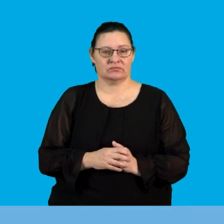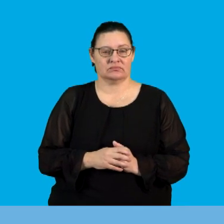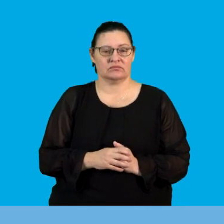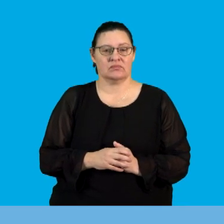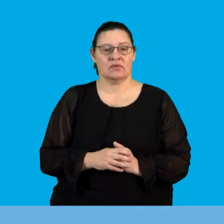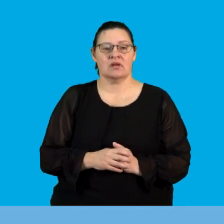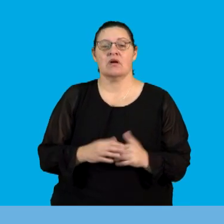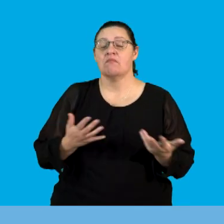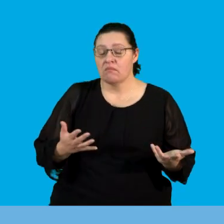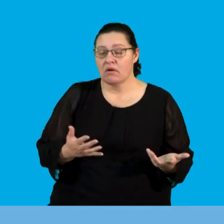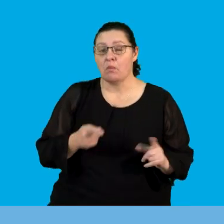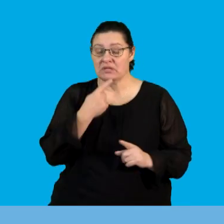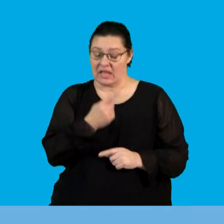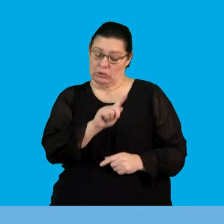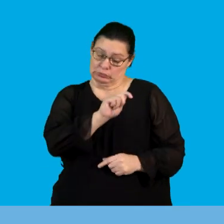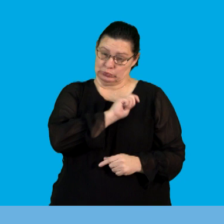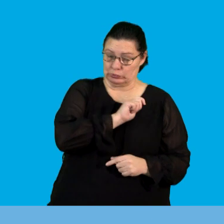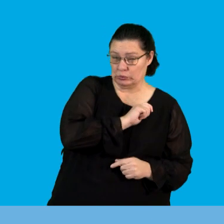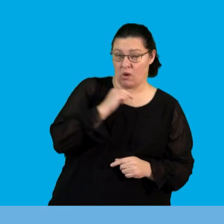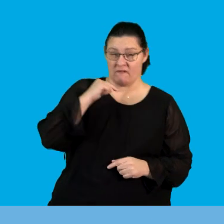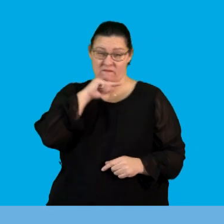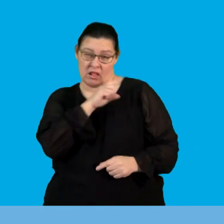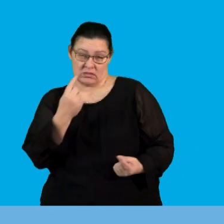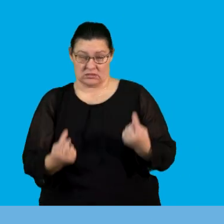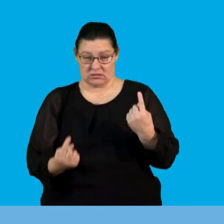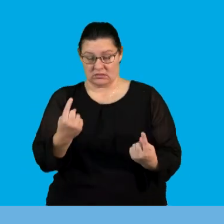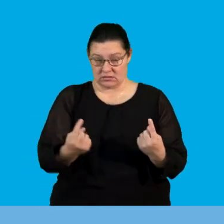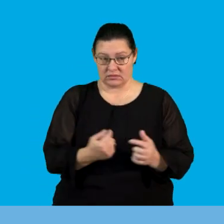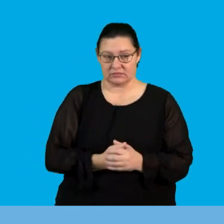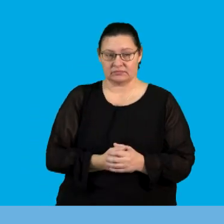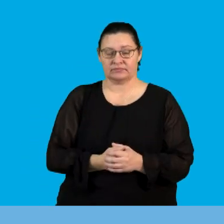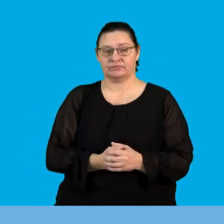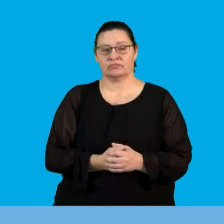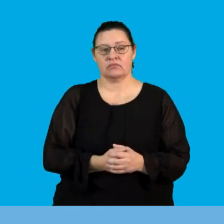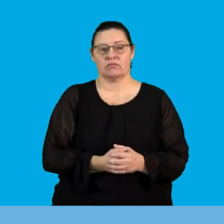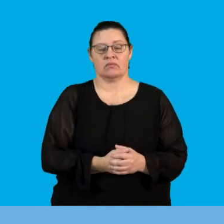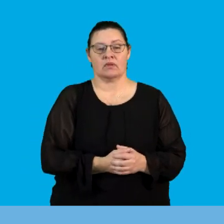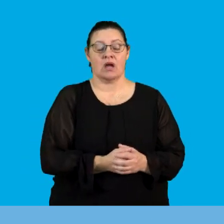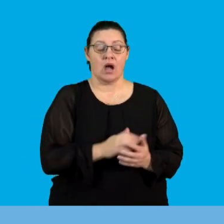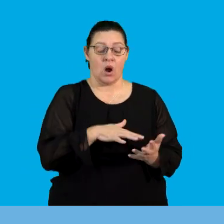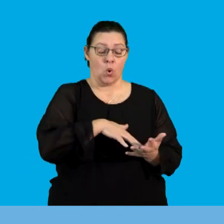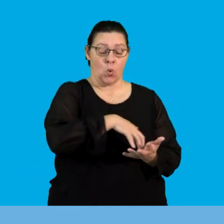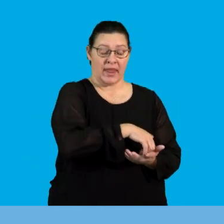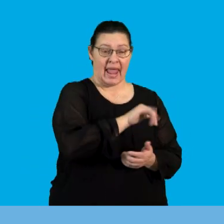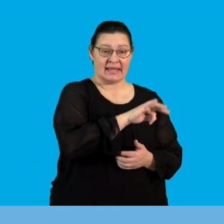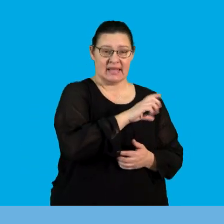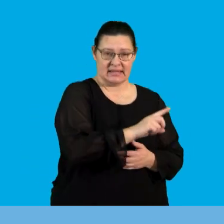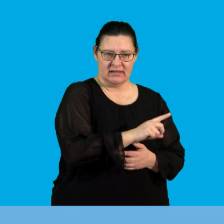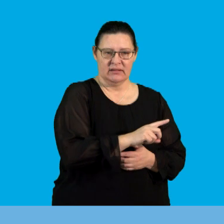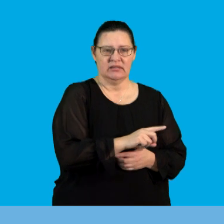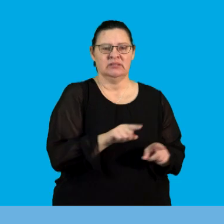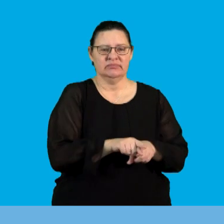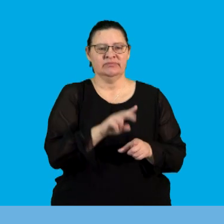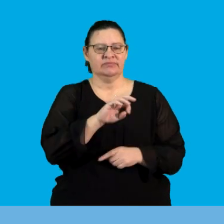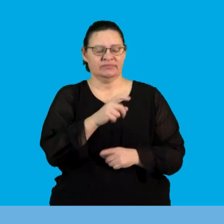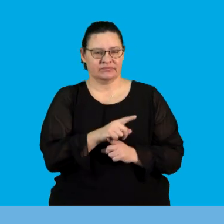Take that in for a bit. So we are asked that, are these statements true or false? Question 1, weak